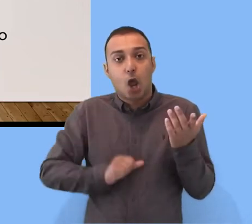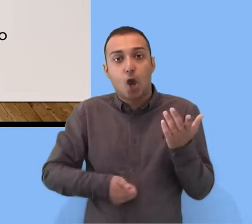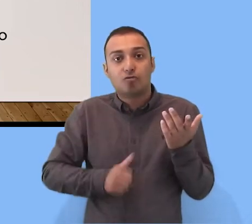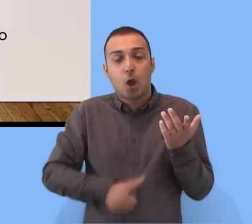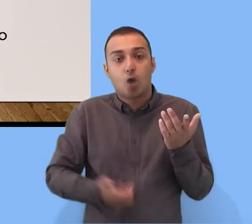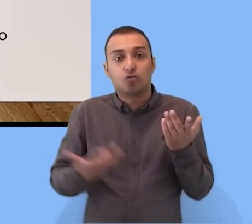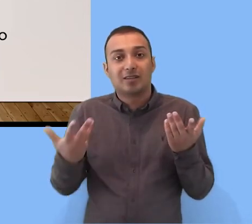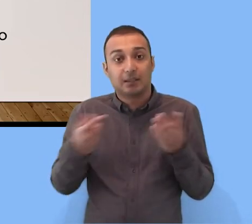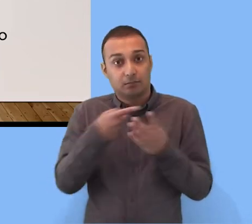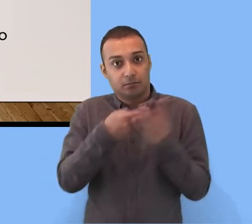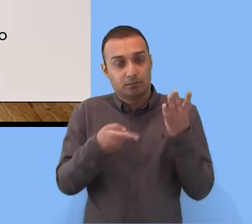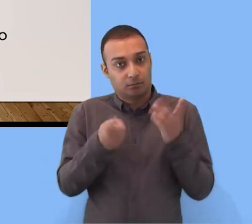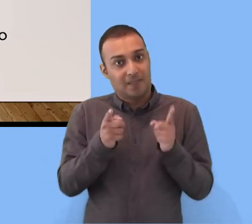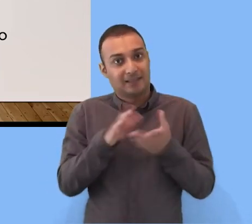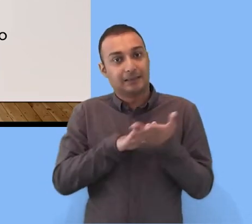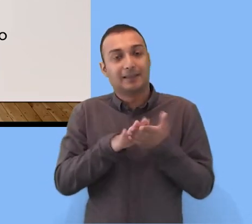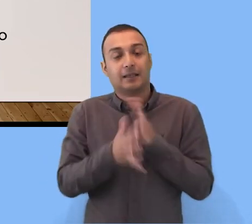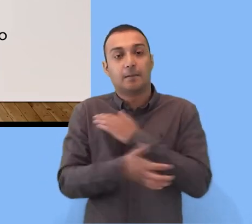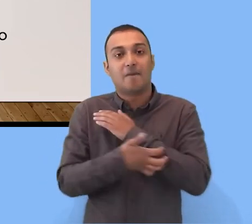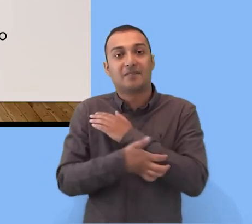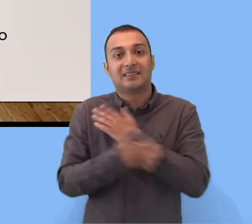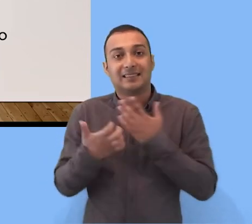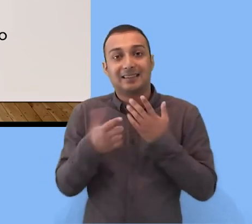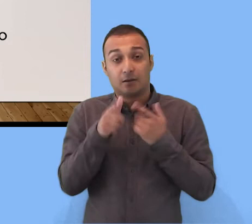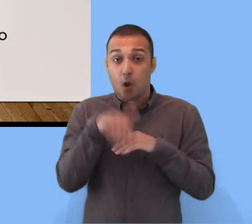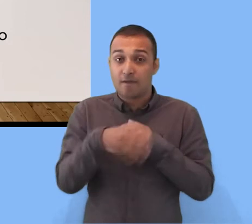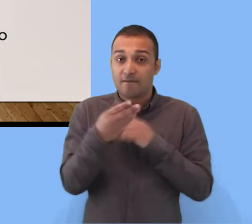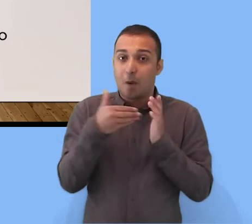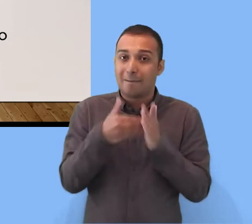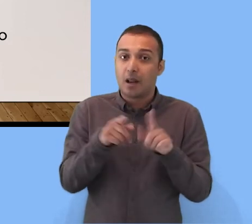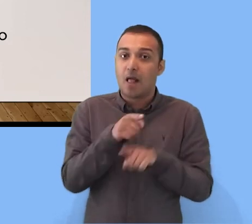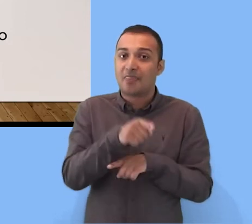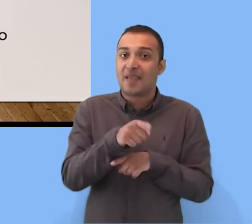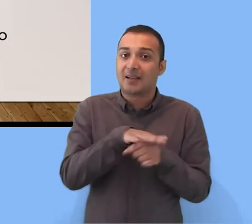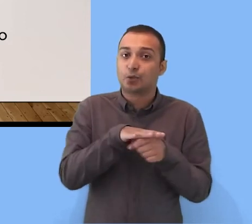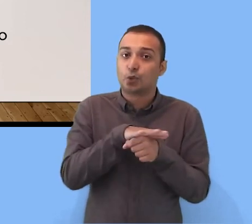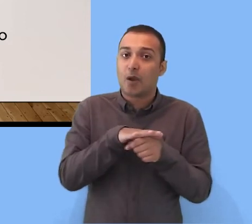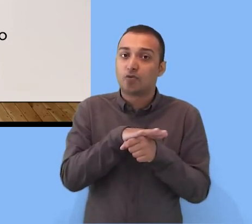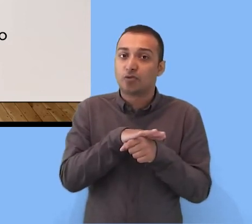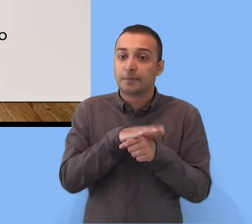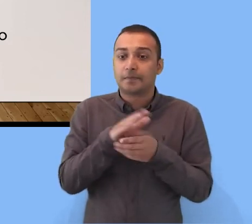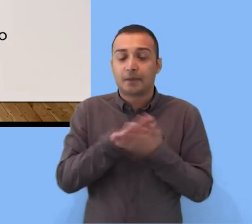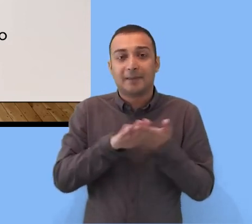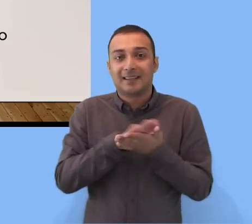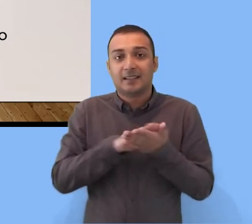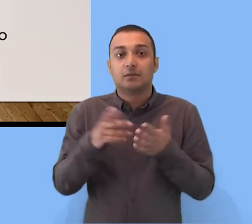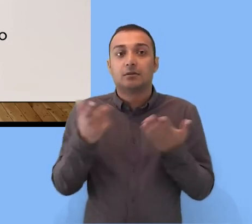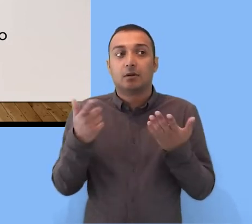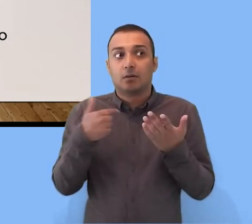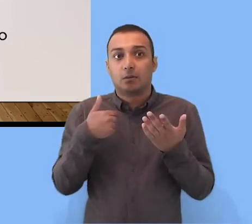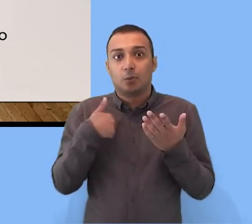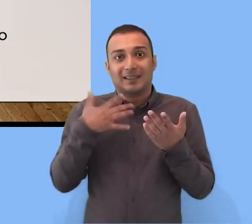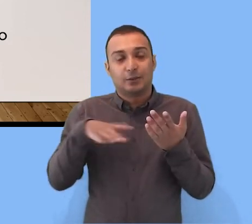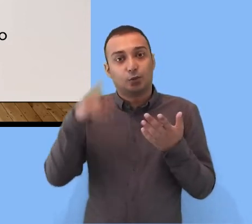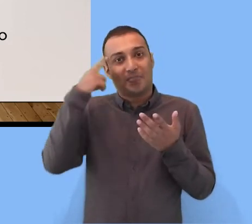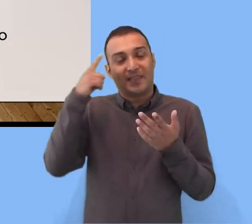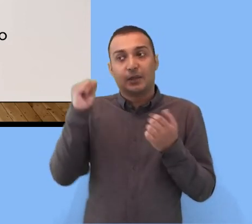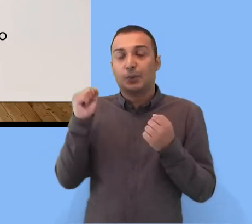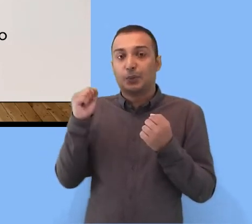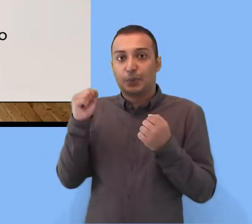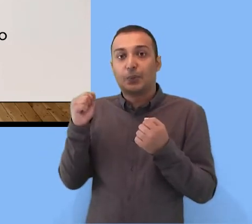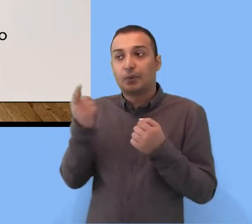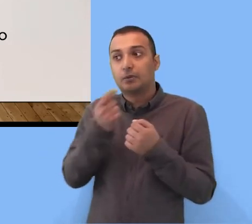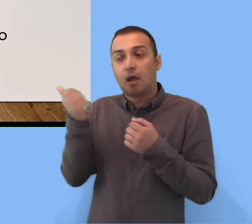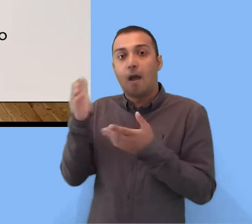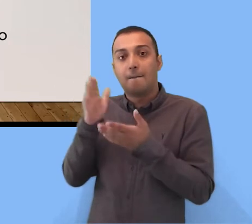been mentioned about how we can make life more difficult for parents facing challenges. We need to not do that and